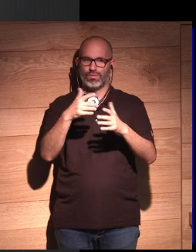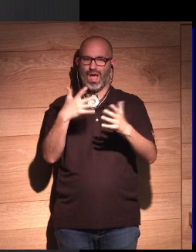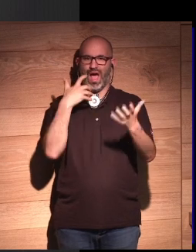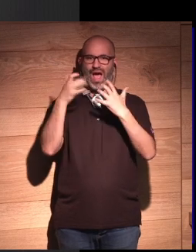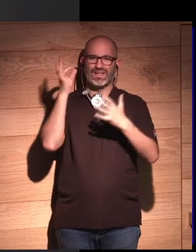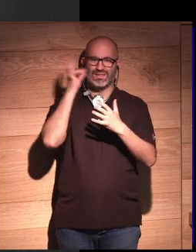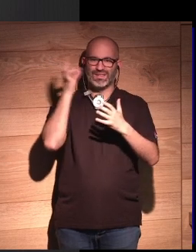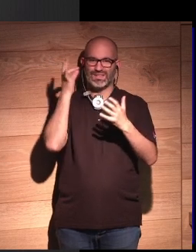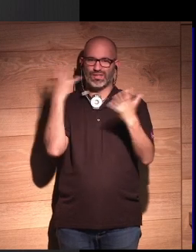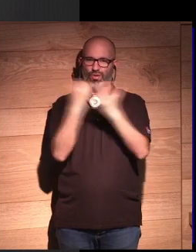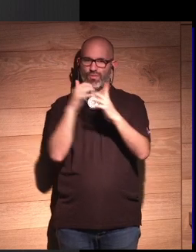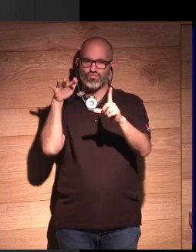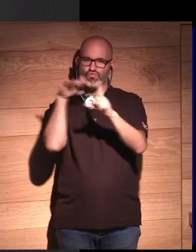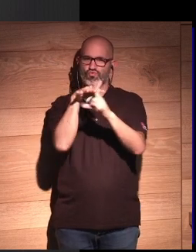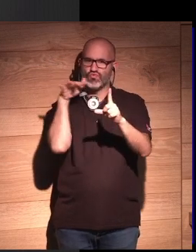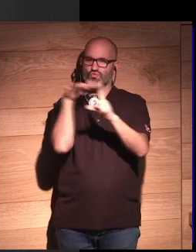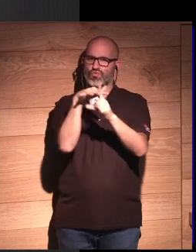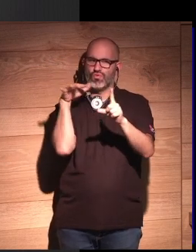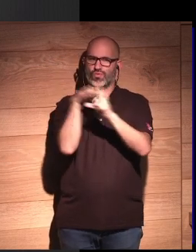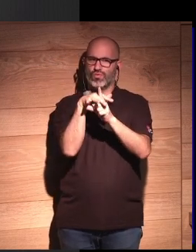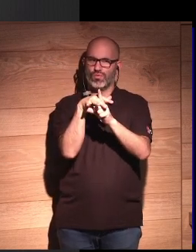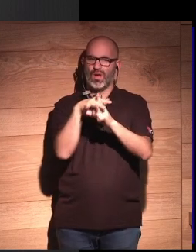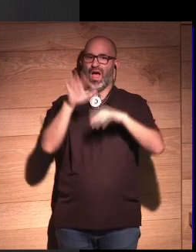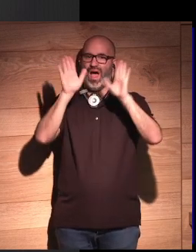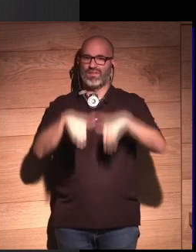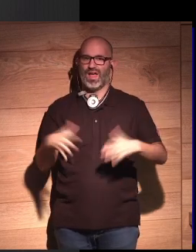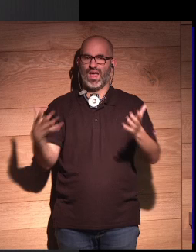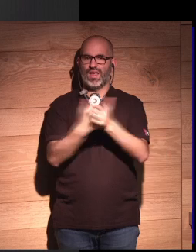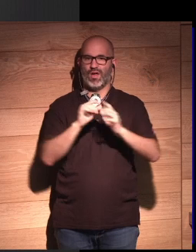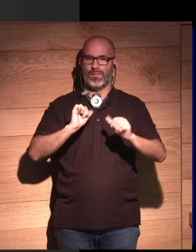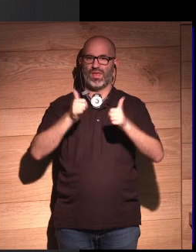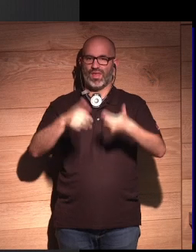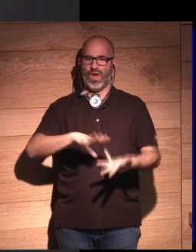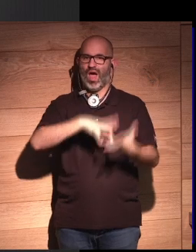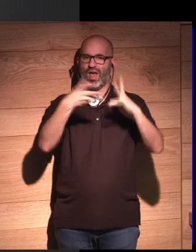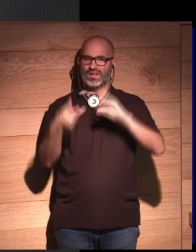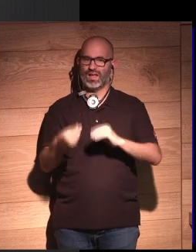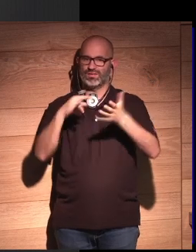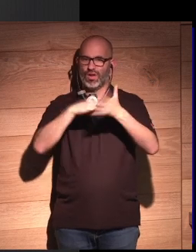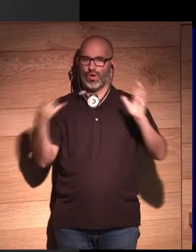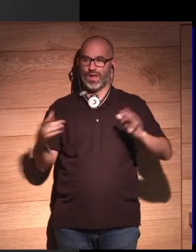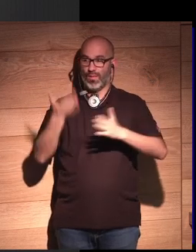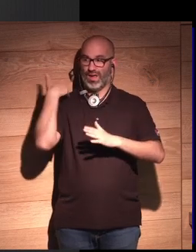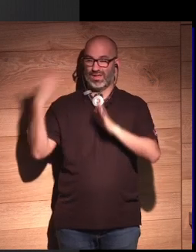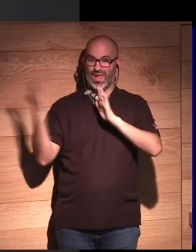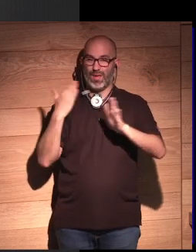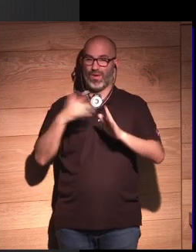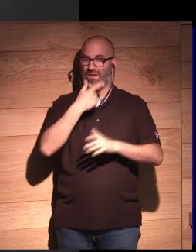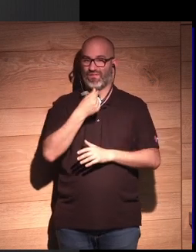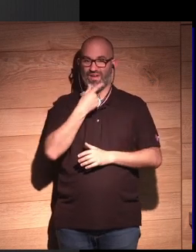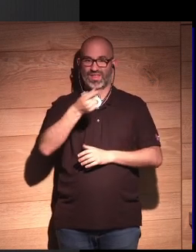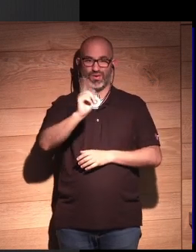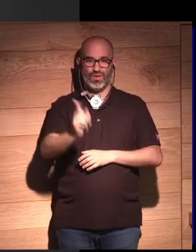out, and they all embraced this. And this technology, especially at this time, was not easy to deal with, but they all leaned